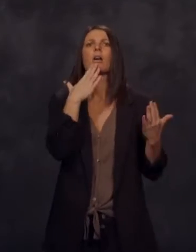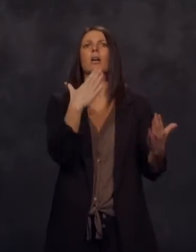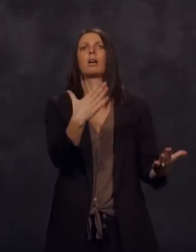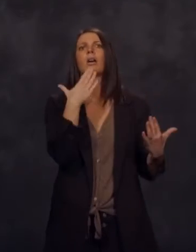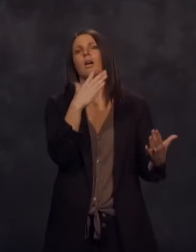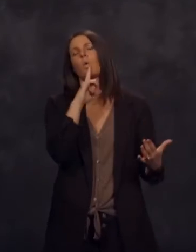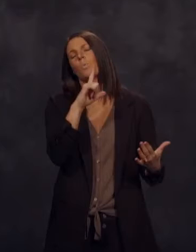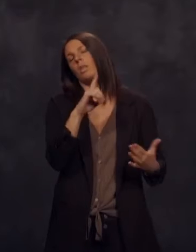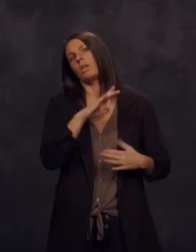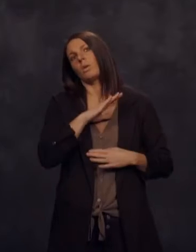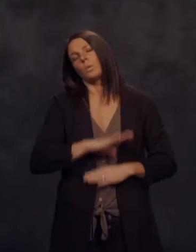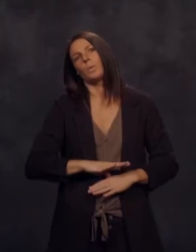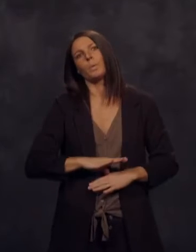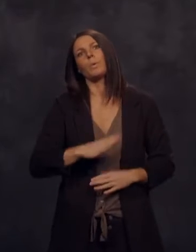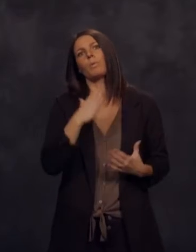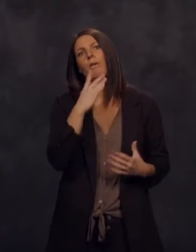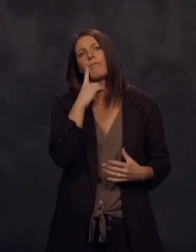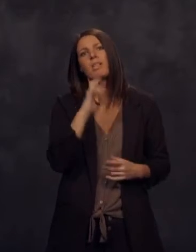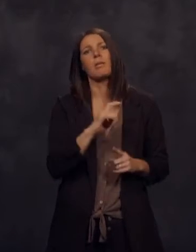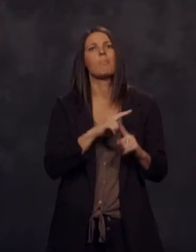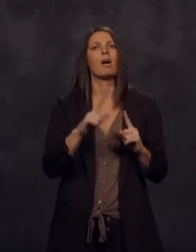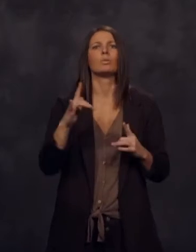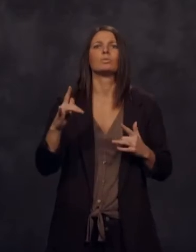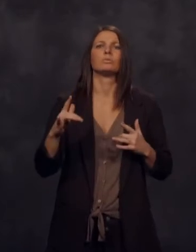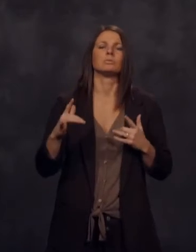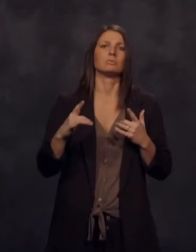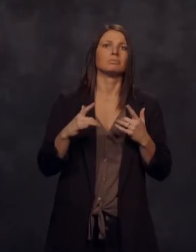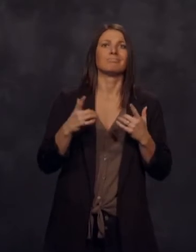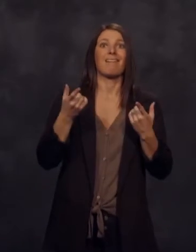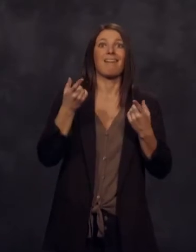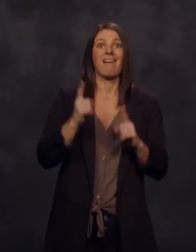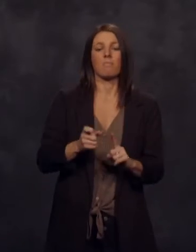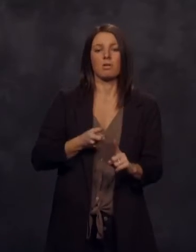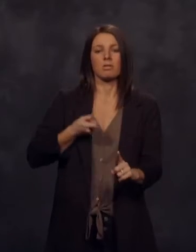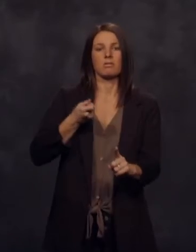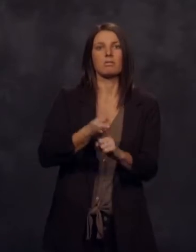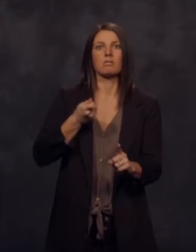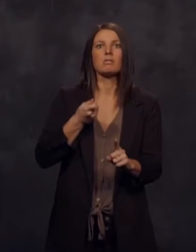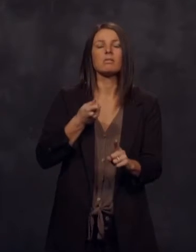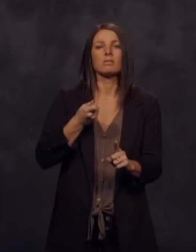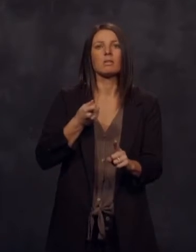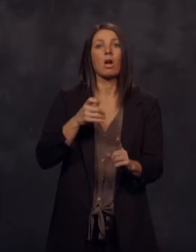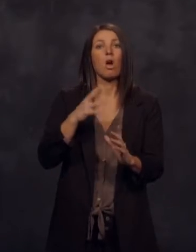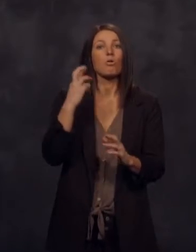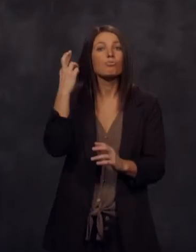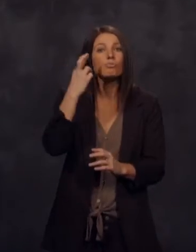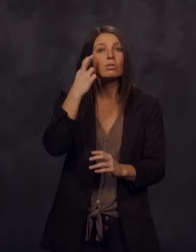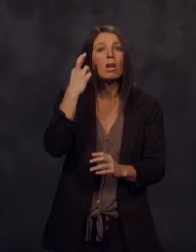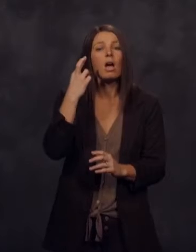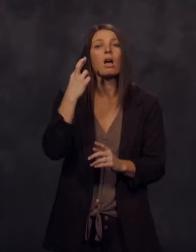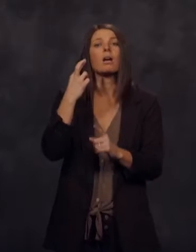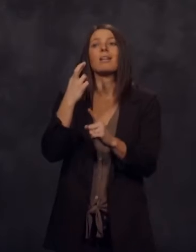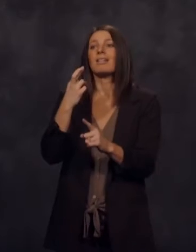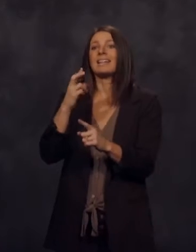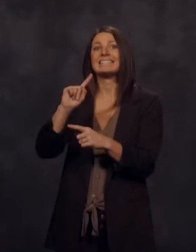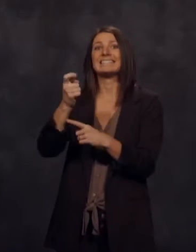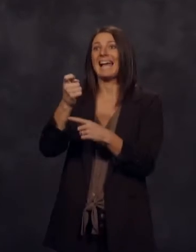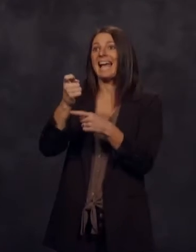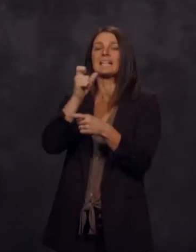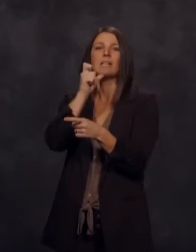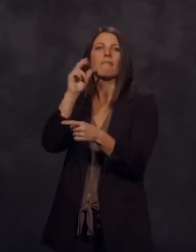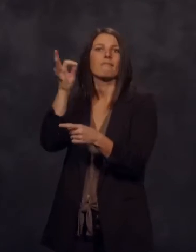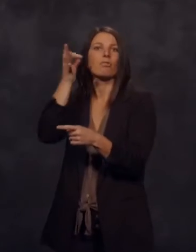am very, very grateful for that. But my joy was short-lived because I found out that even though it's not taxed at a federal